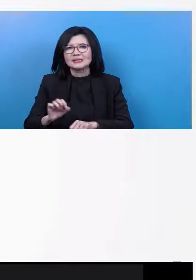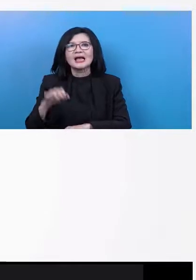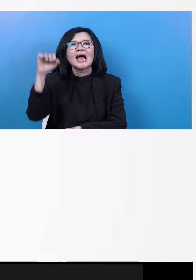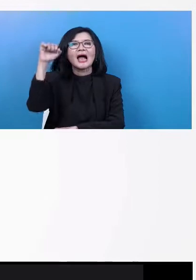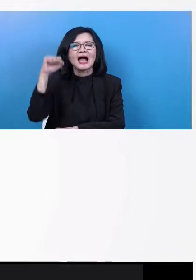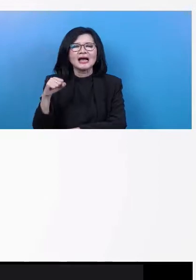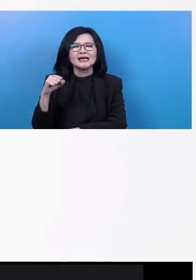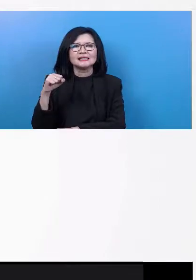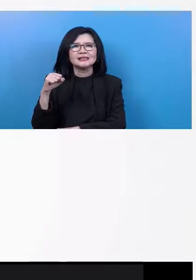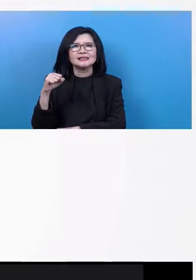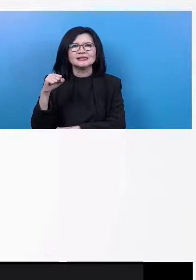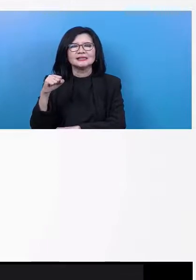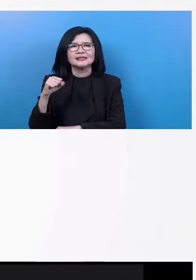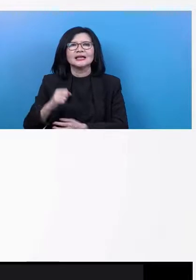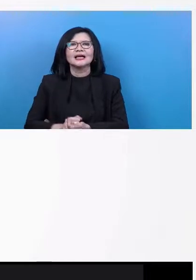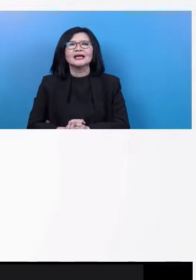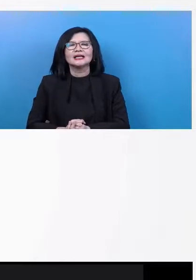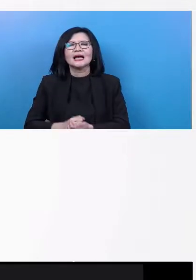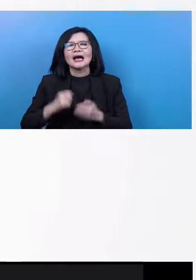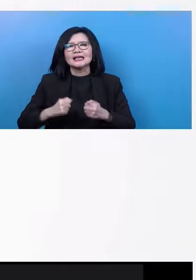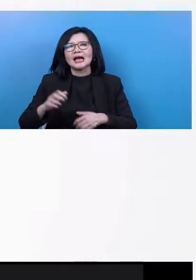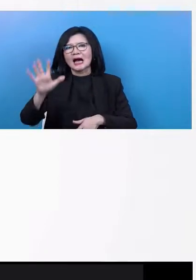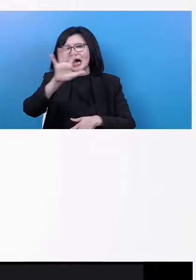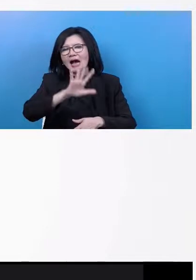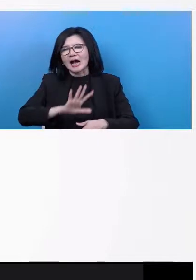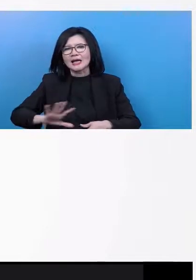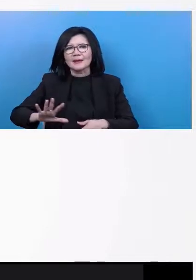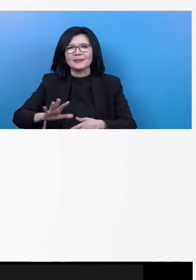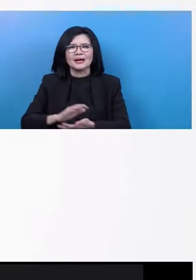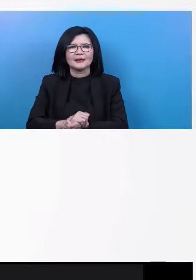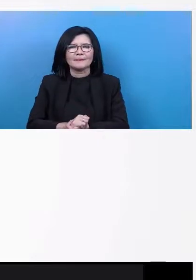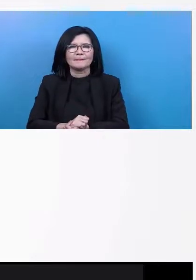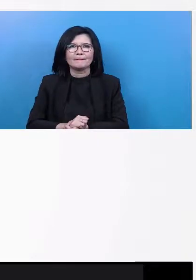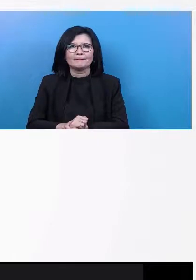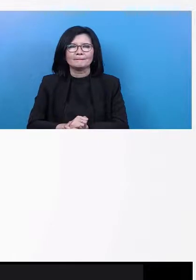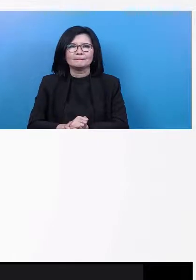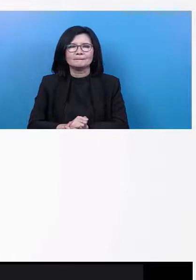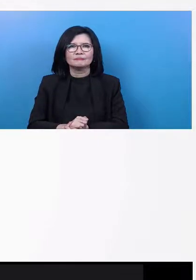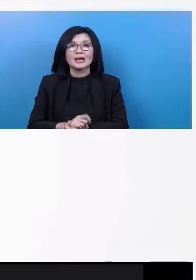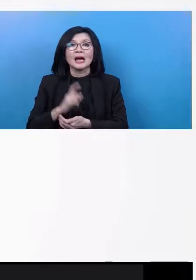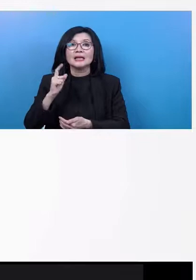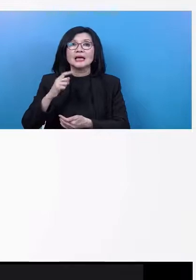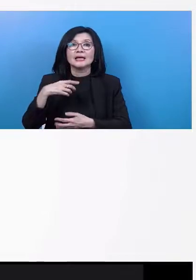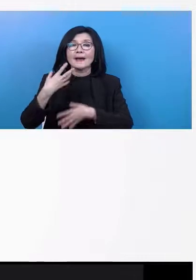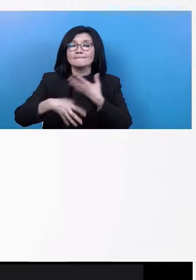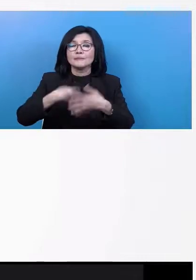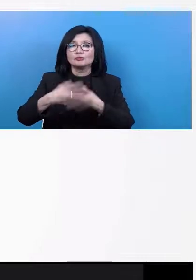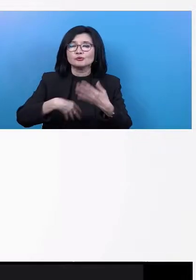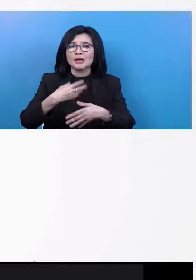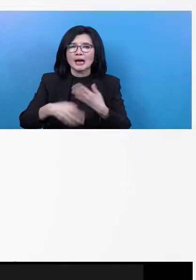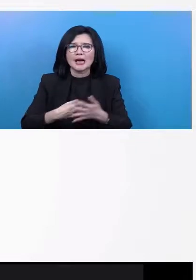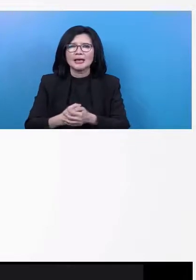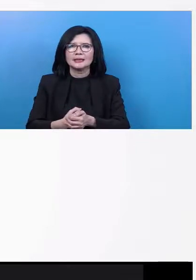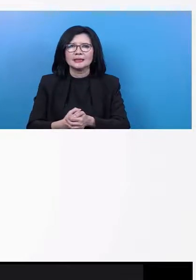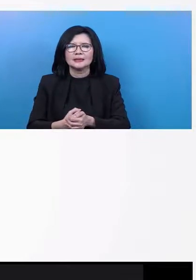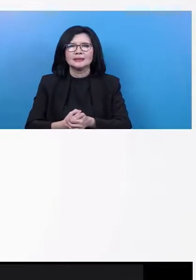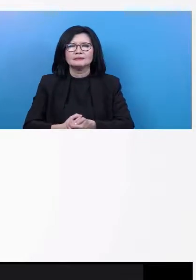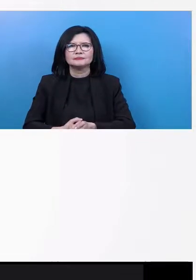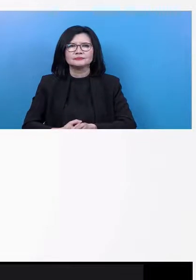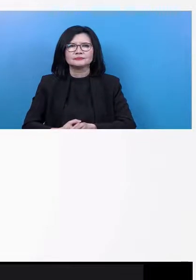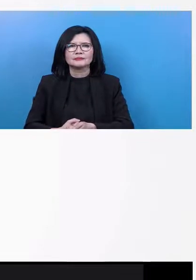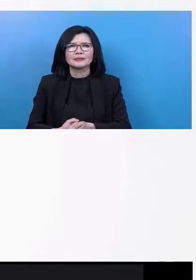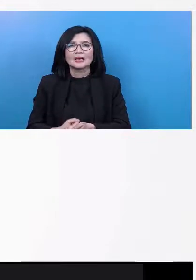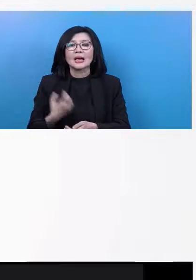have neglected the manufacturing. So there has been some of the items which we could